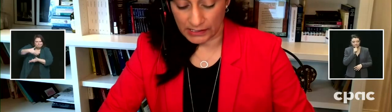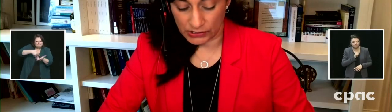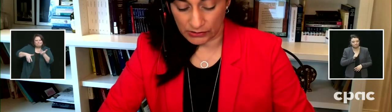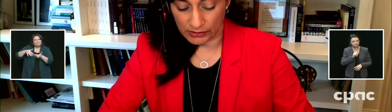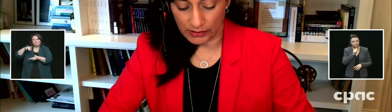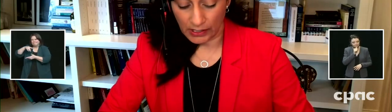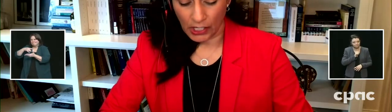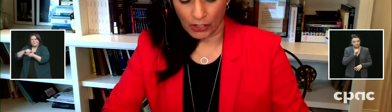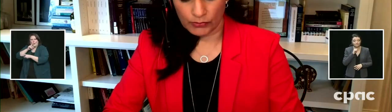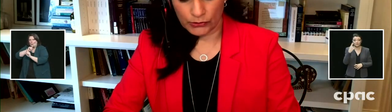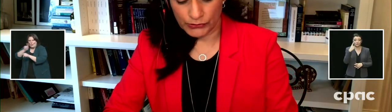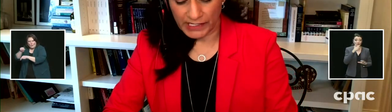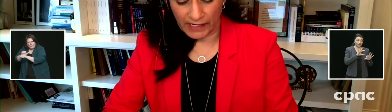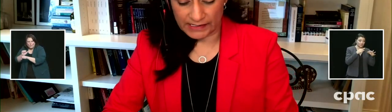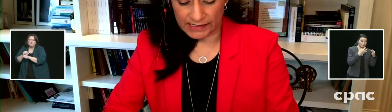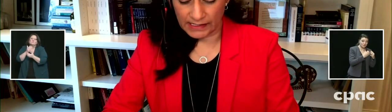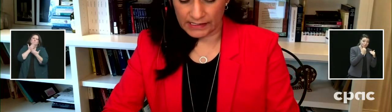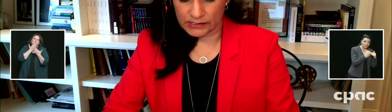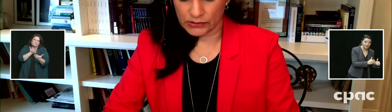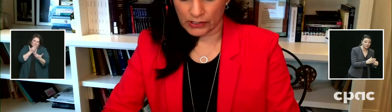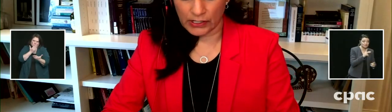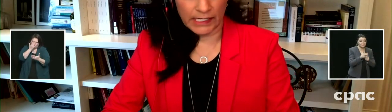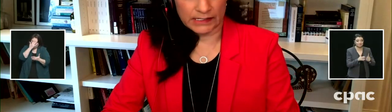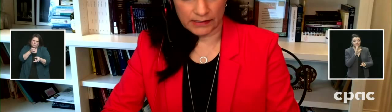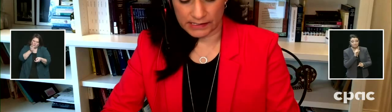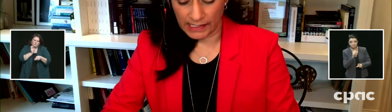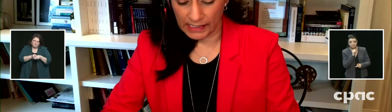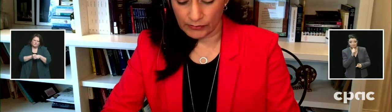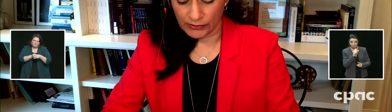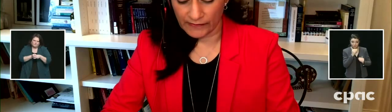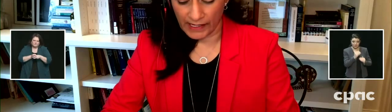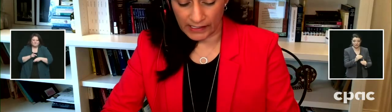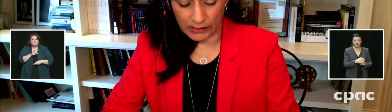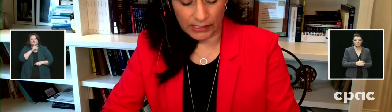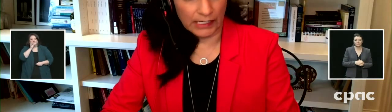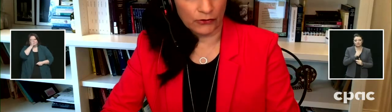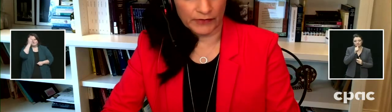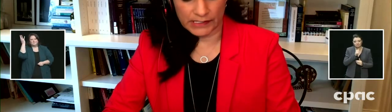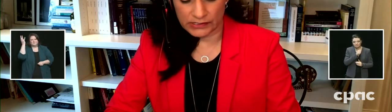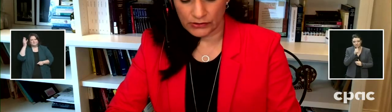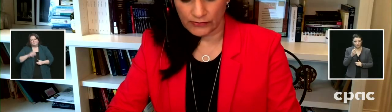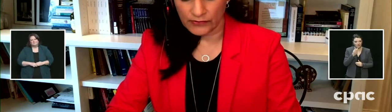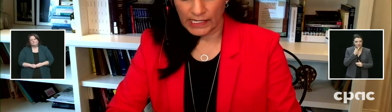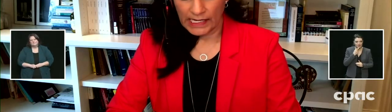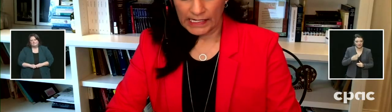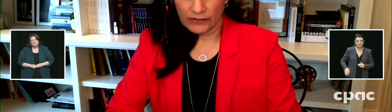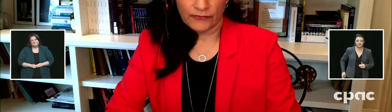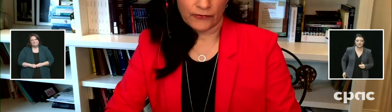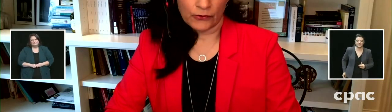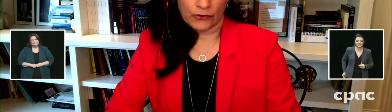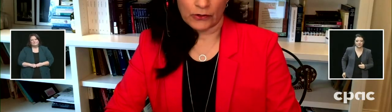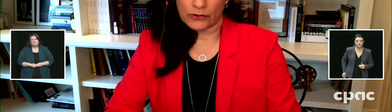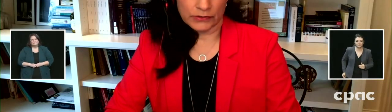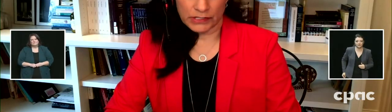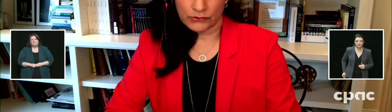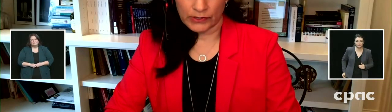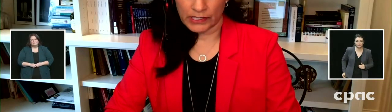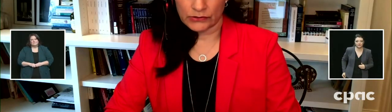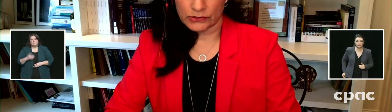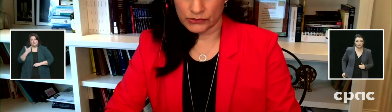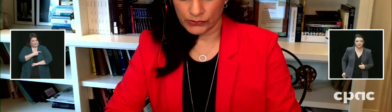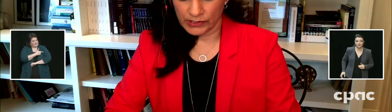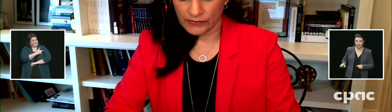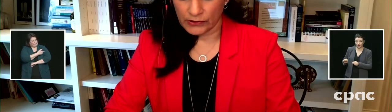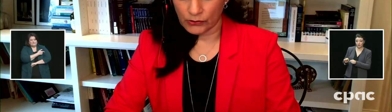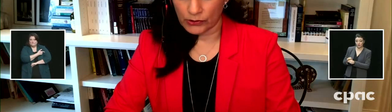but essential. En plus des vaccins qui seront essentiels pour vaincre la COVID-19, il faut